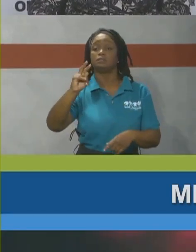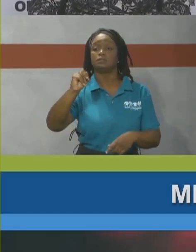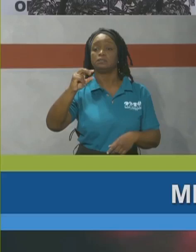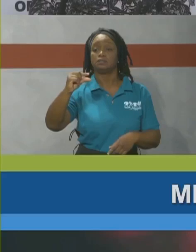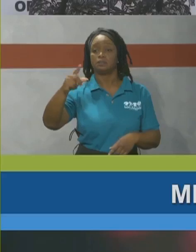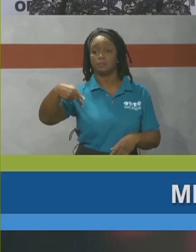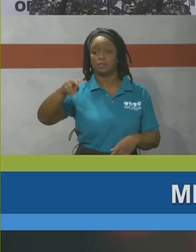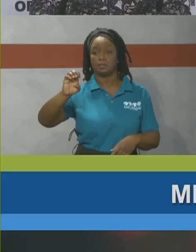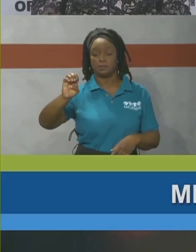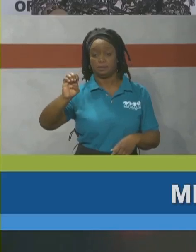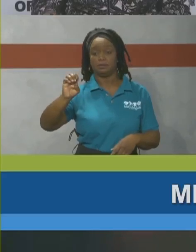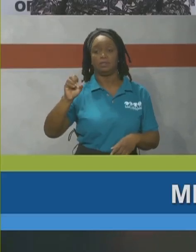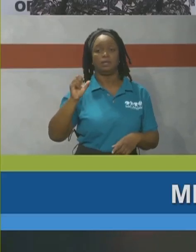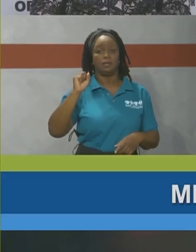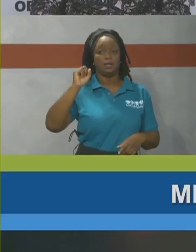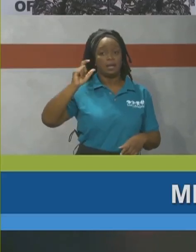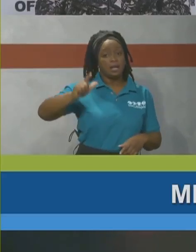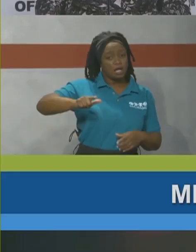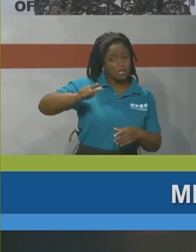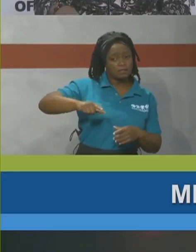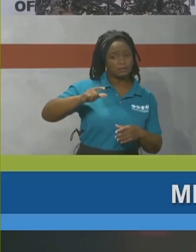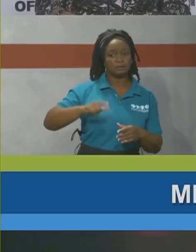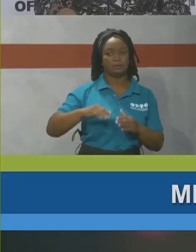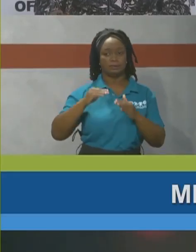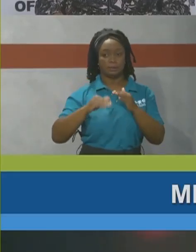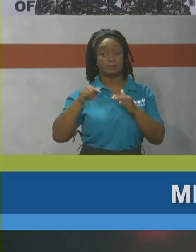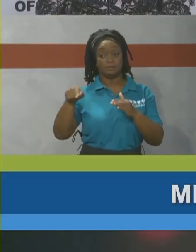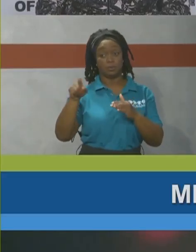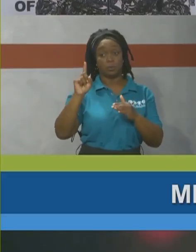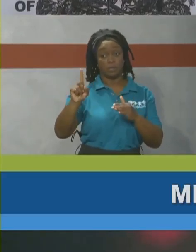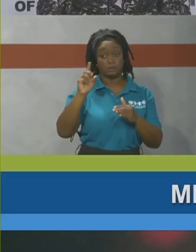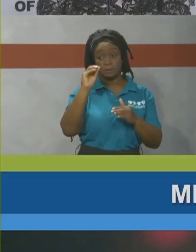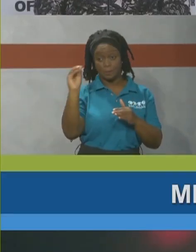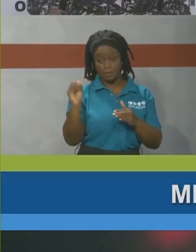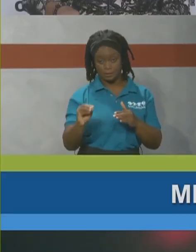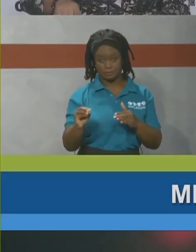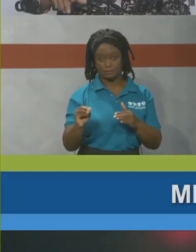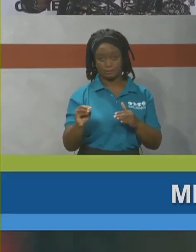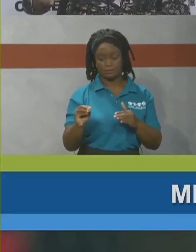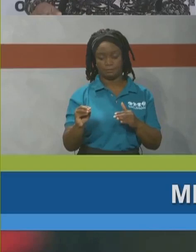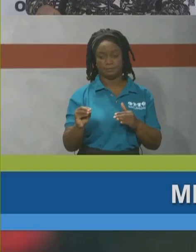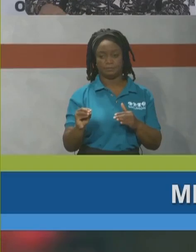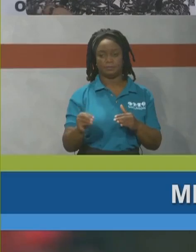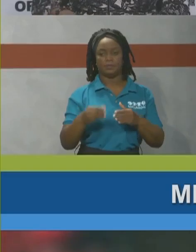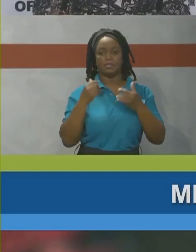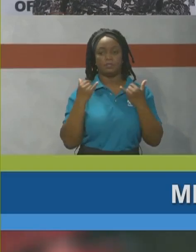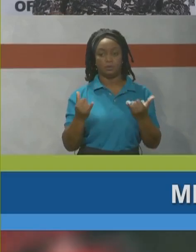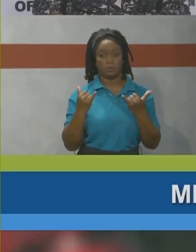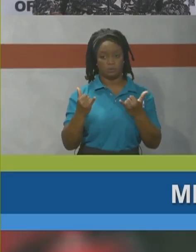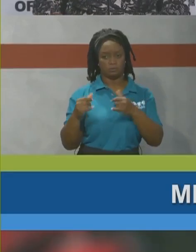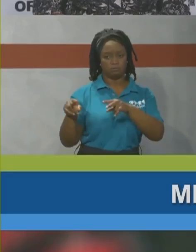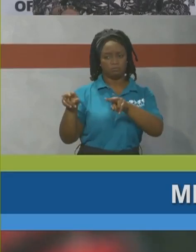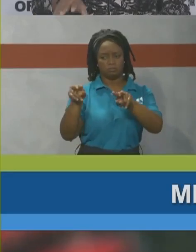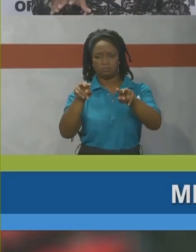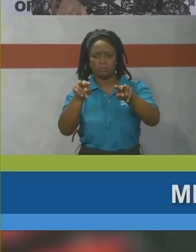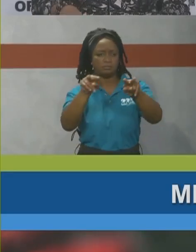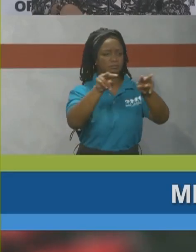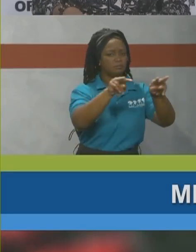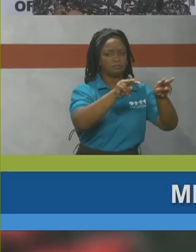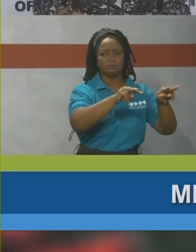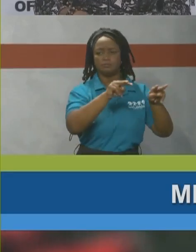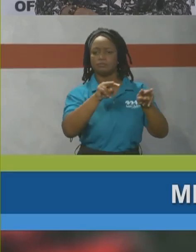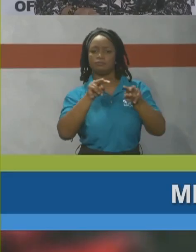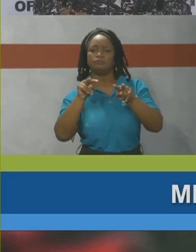than 0.1%. That's the ultimate goal. So I want to have it where, as we monitor the situation, which is my third point, as we